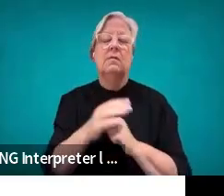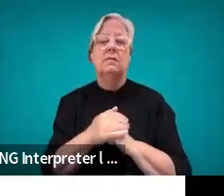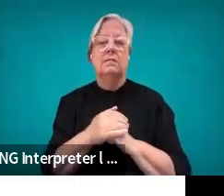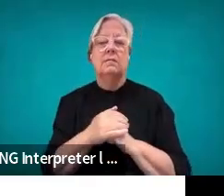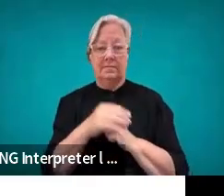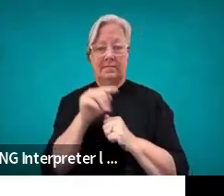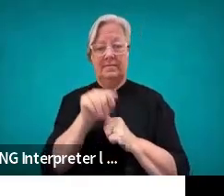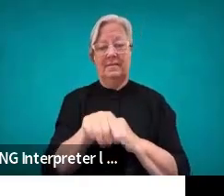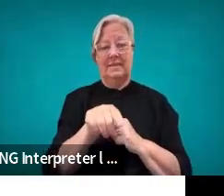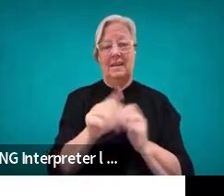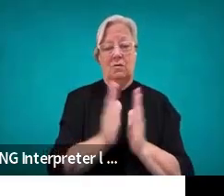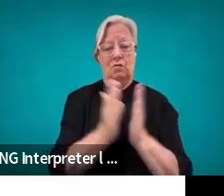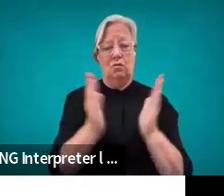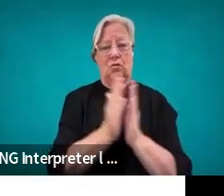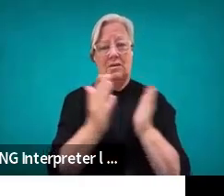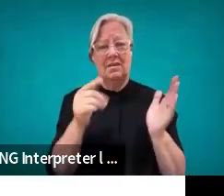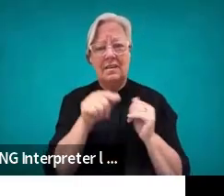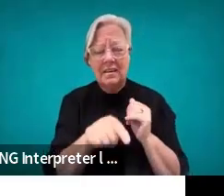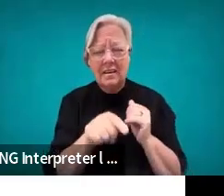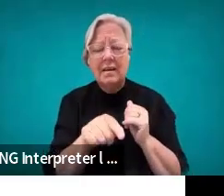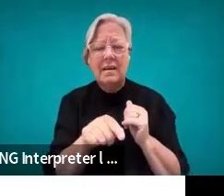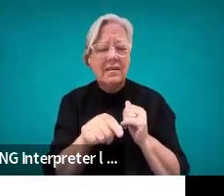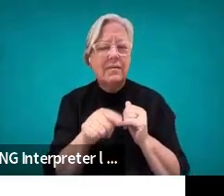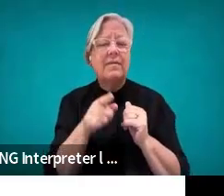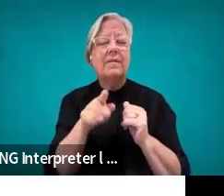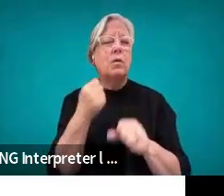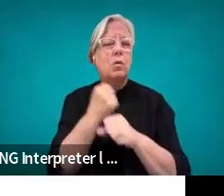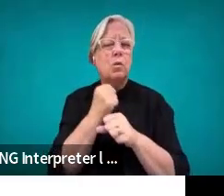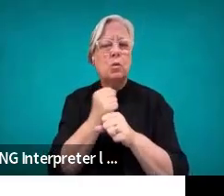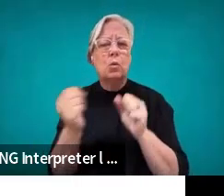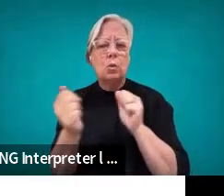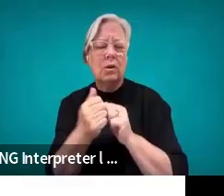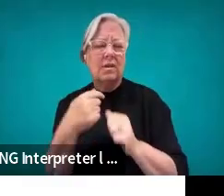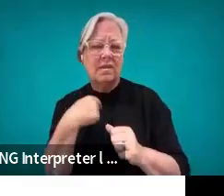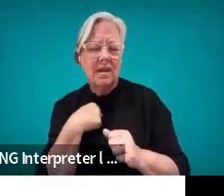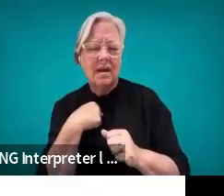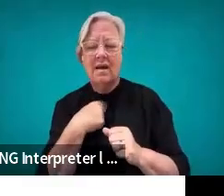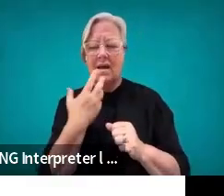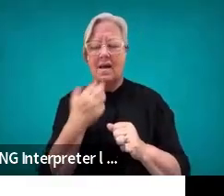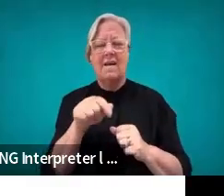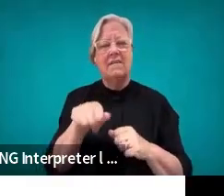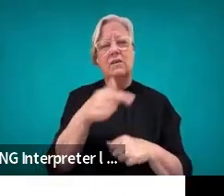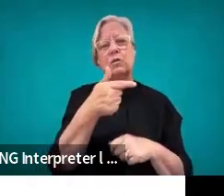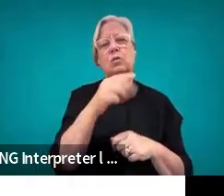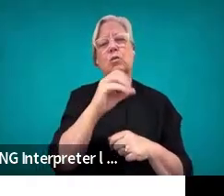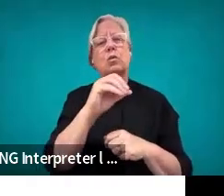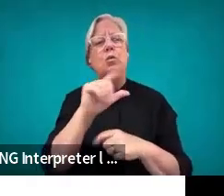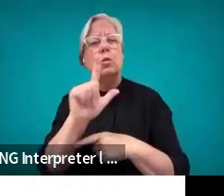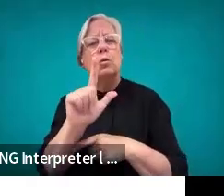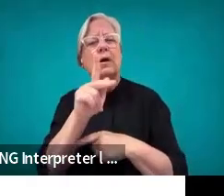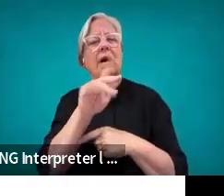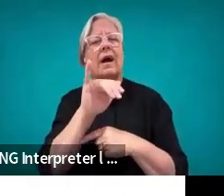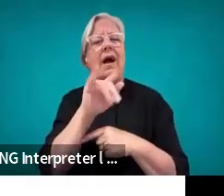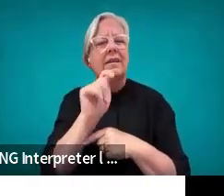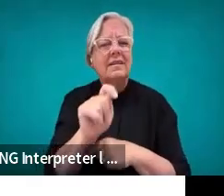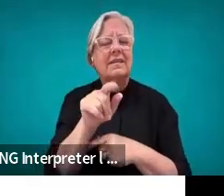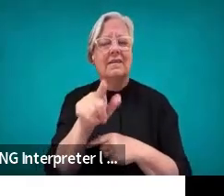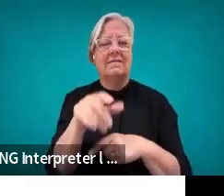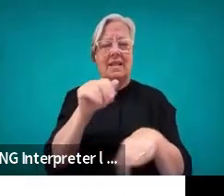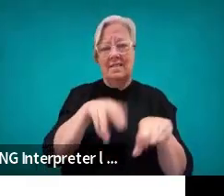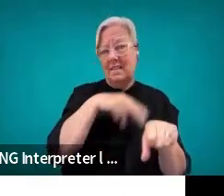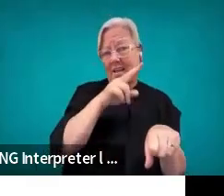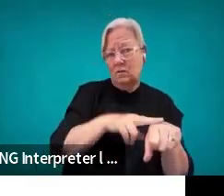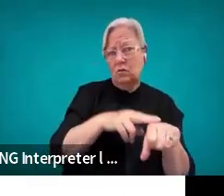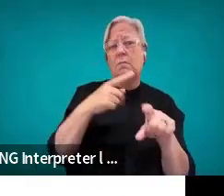created with the PMER consortium. They worked with us to create the toolkit, and that was also disseminated with the national and the regional reference groups, apart